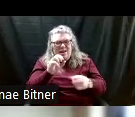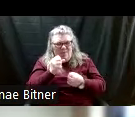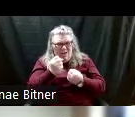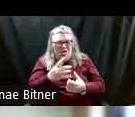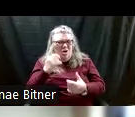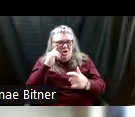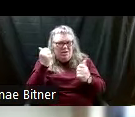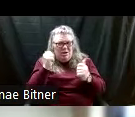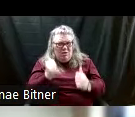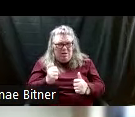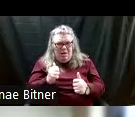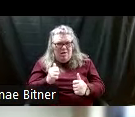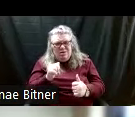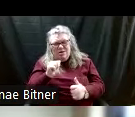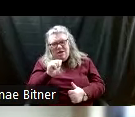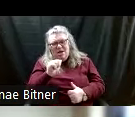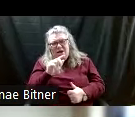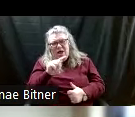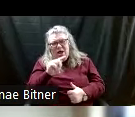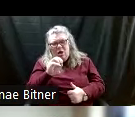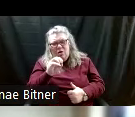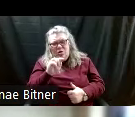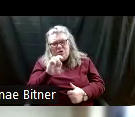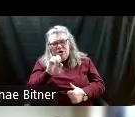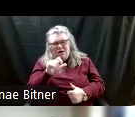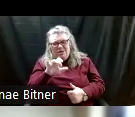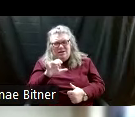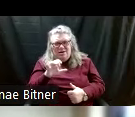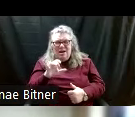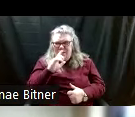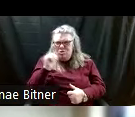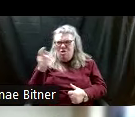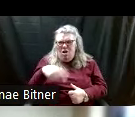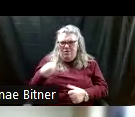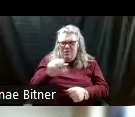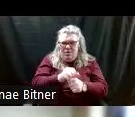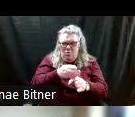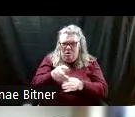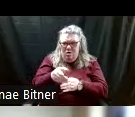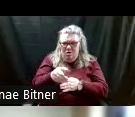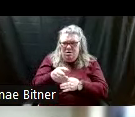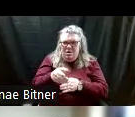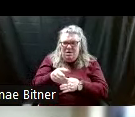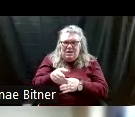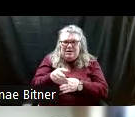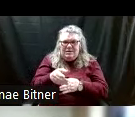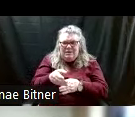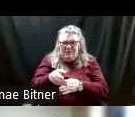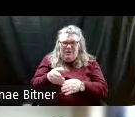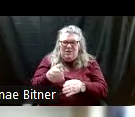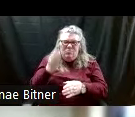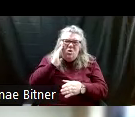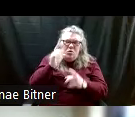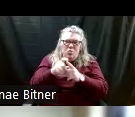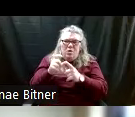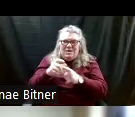I know I'm using lots of words here. I'm sure everybody in the hearing world is familiar with these. I'm a research nerd, so these were all things